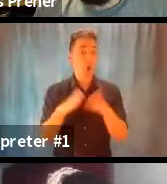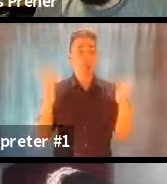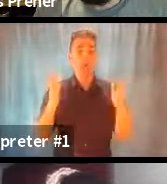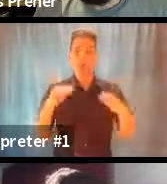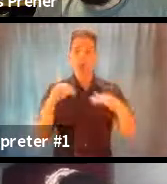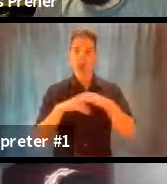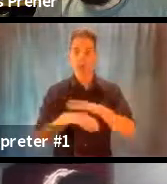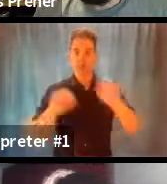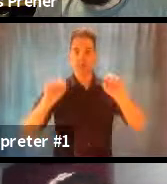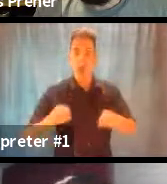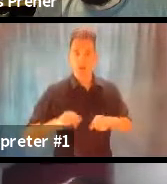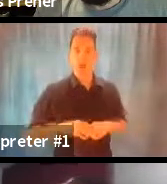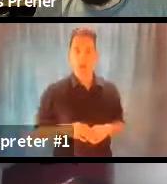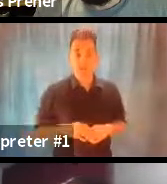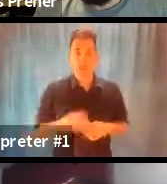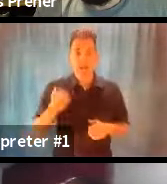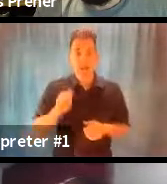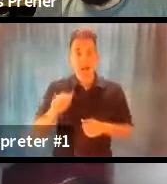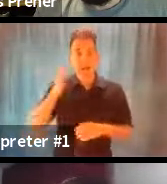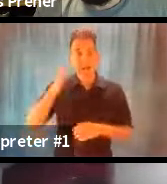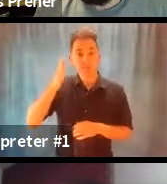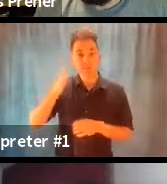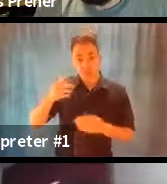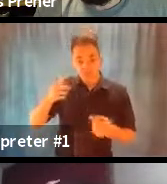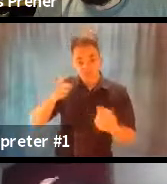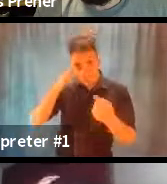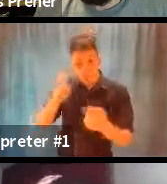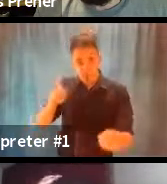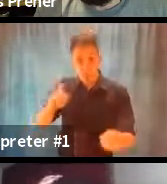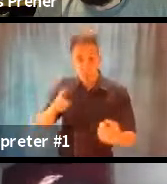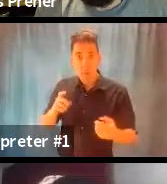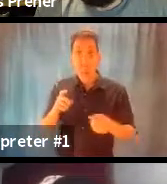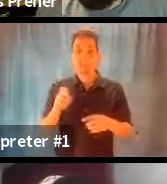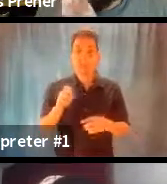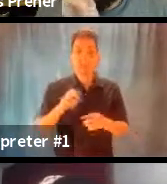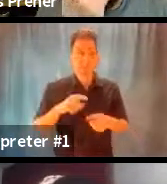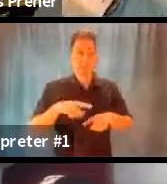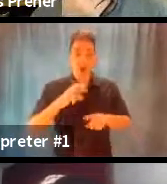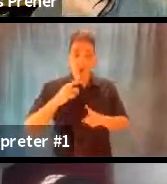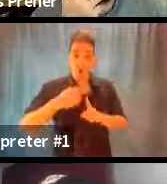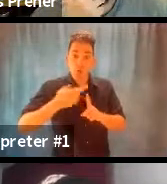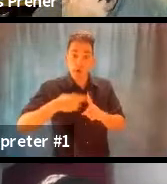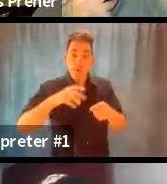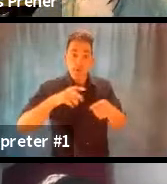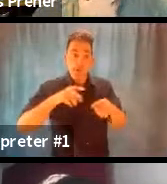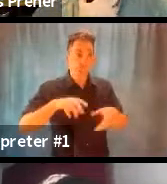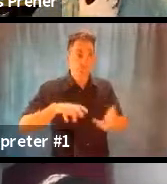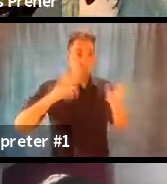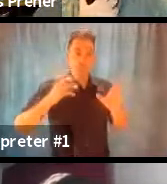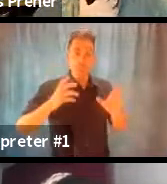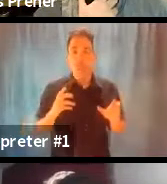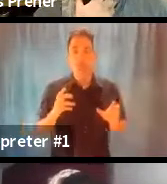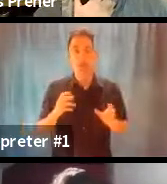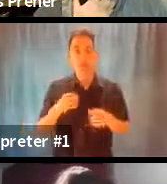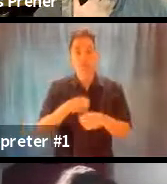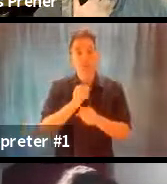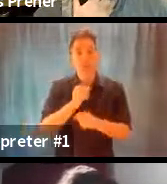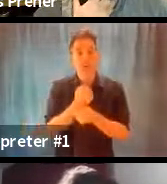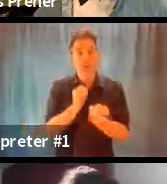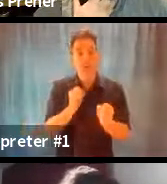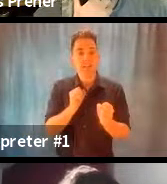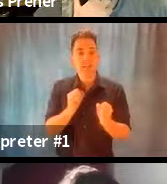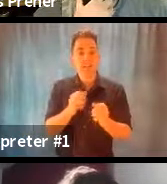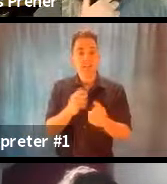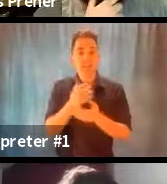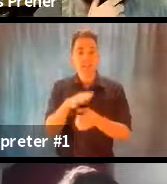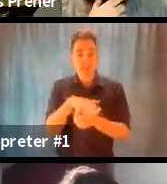that account for future disagreements, disruptions in rent, or other communication breakdowns, and making a safe space where adversaries